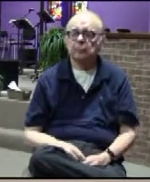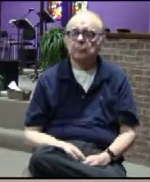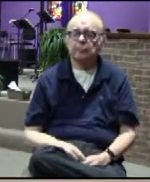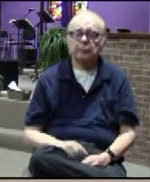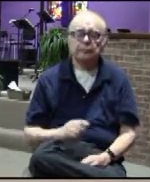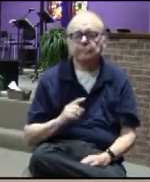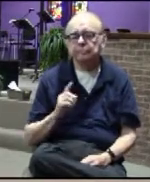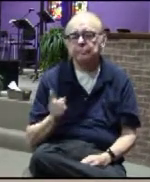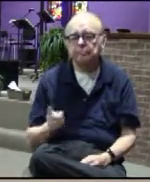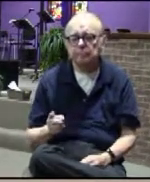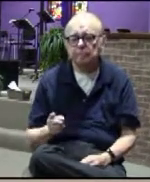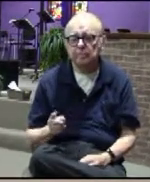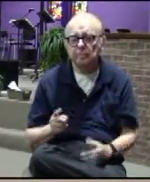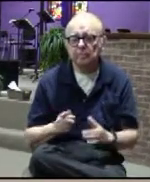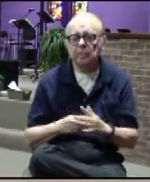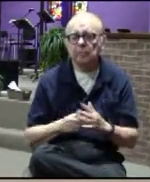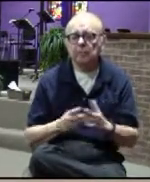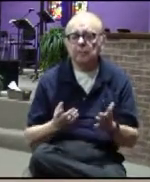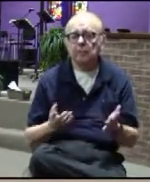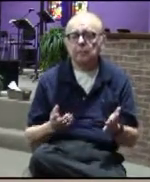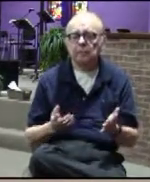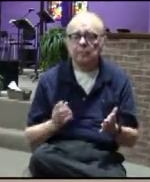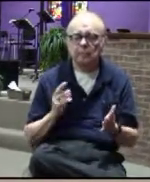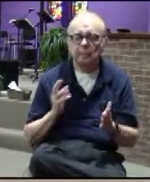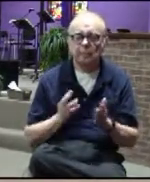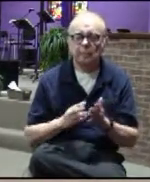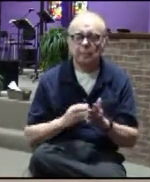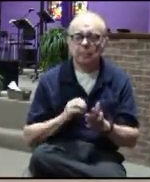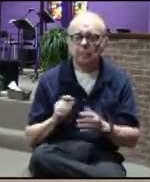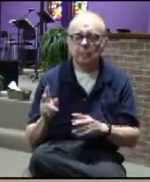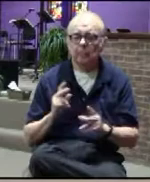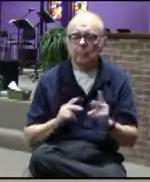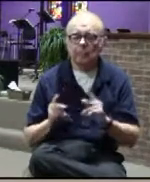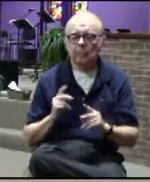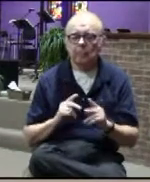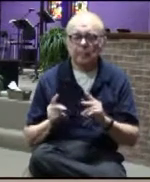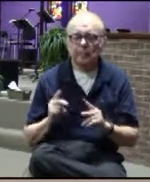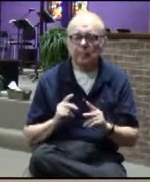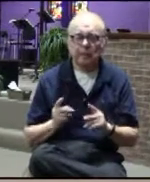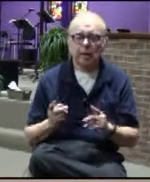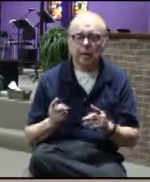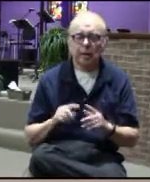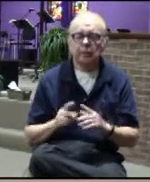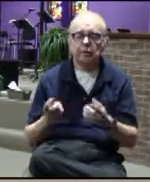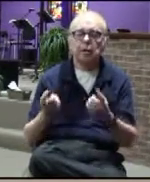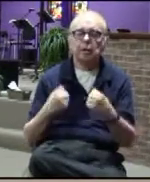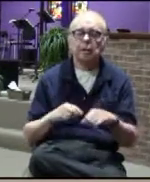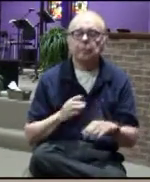he goes and he starts witnessing to all these people and they're starting to come to Christ